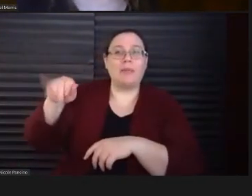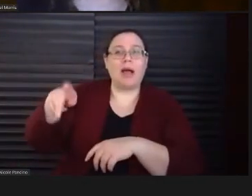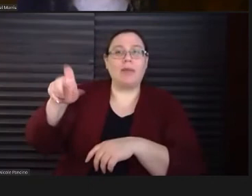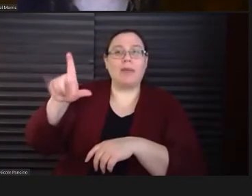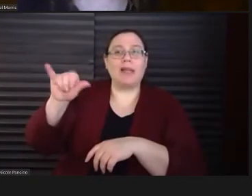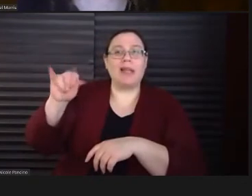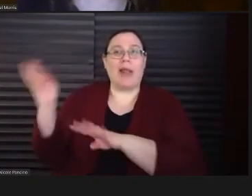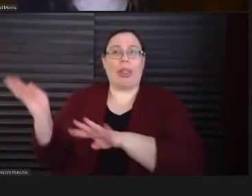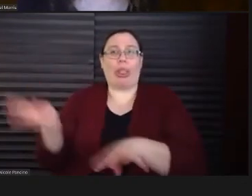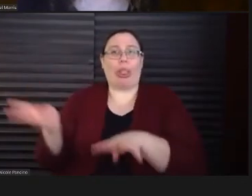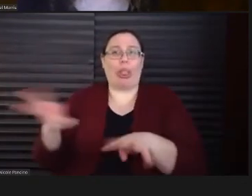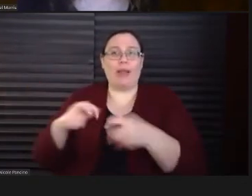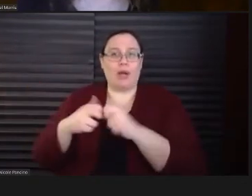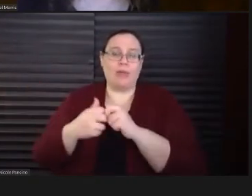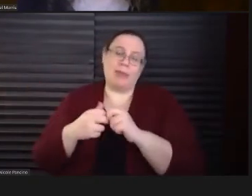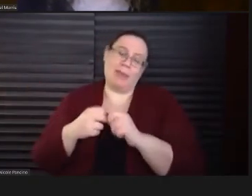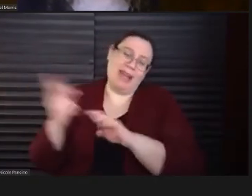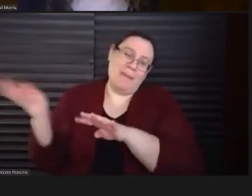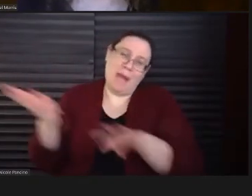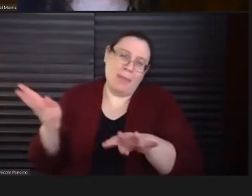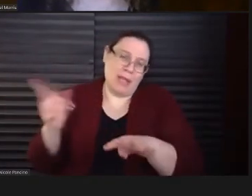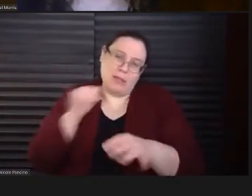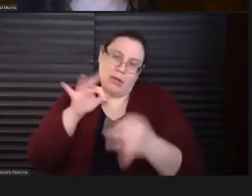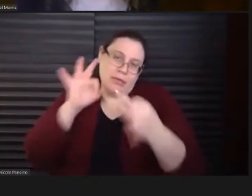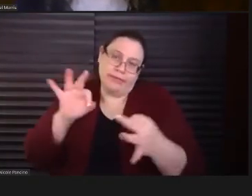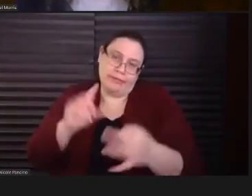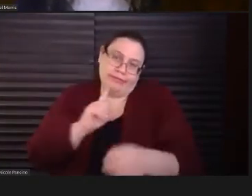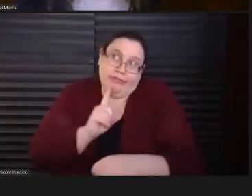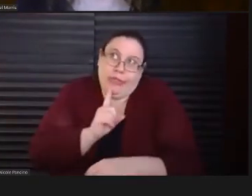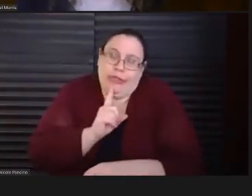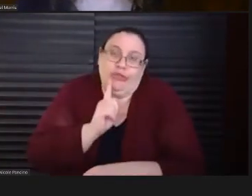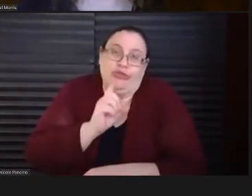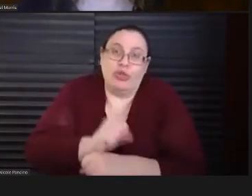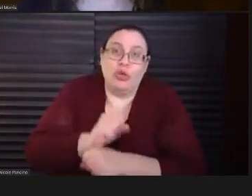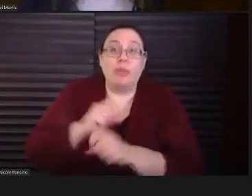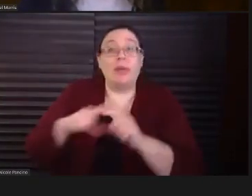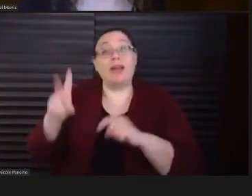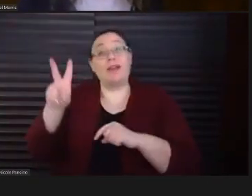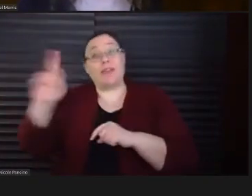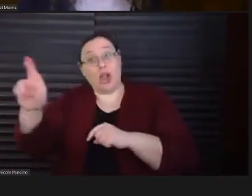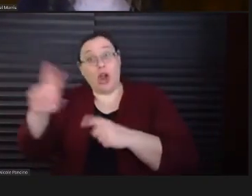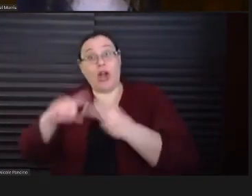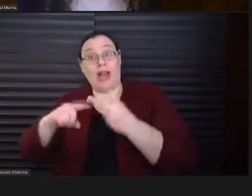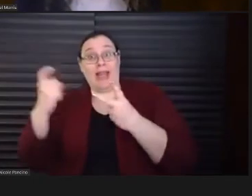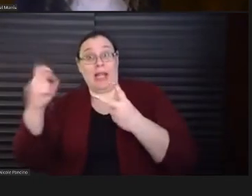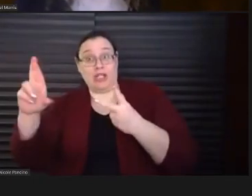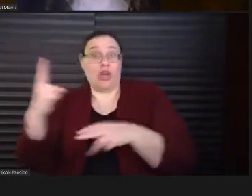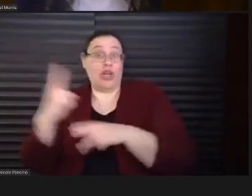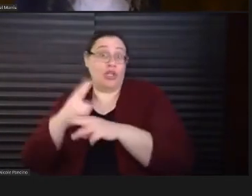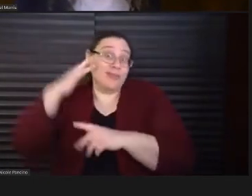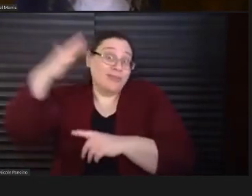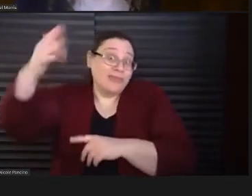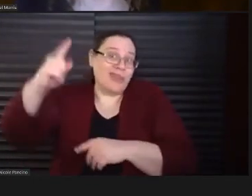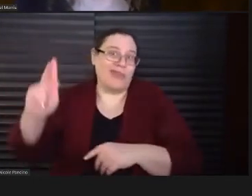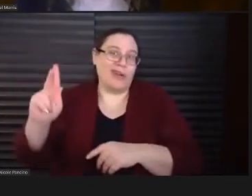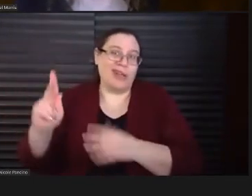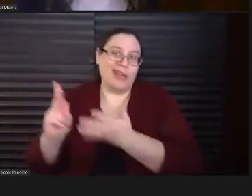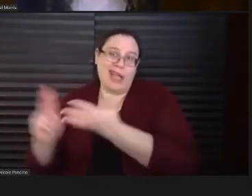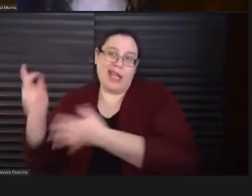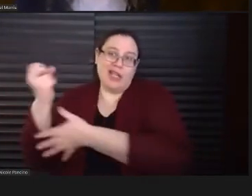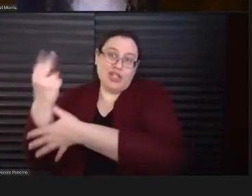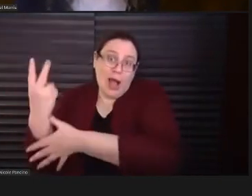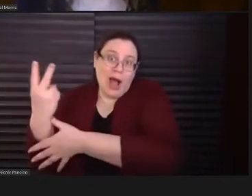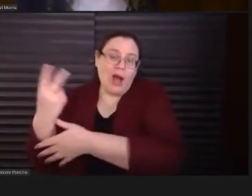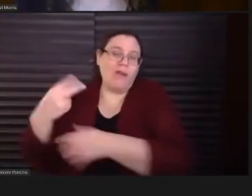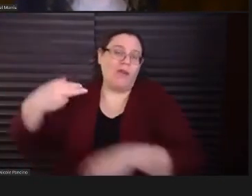is a little bit of a myth. But if VR and XR are going to be used for K-12 and post-secondary